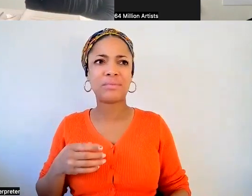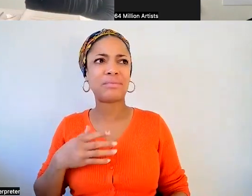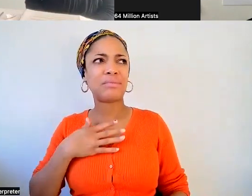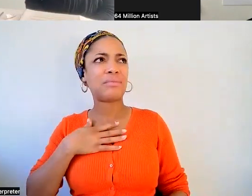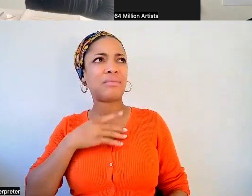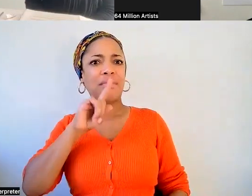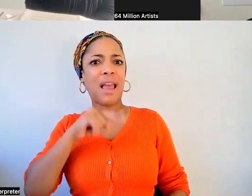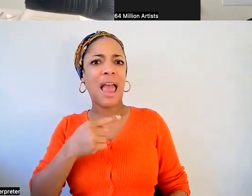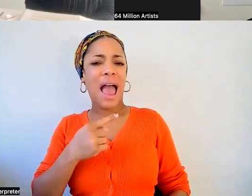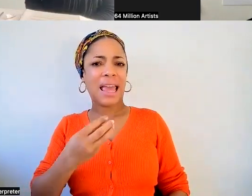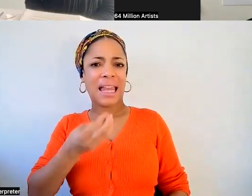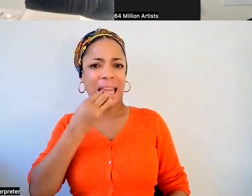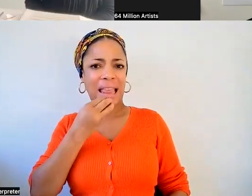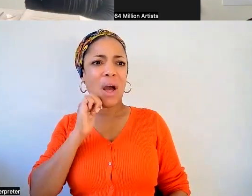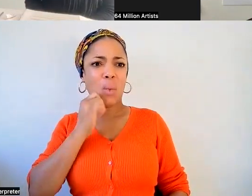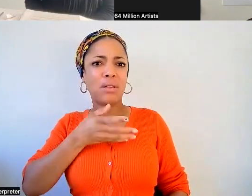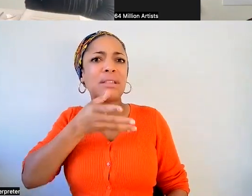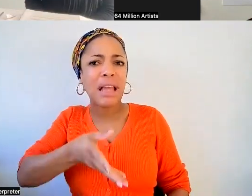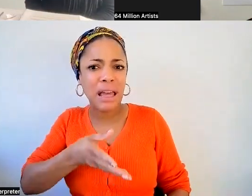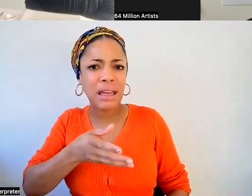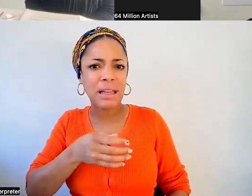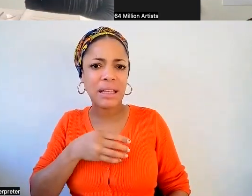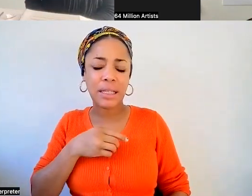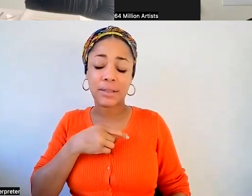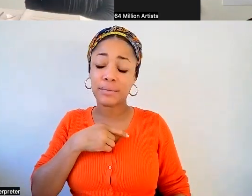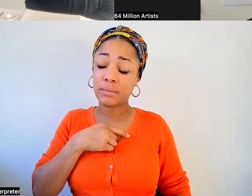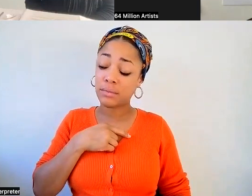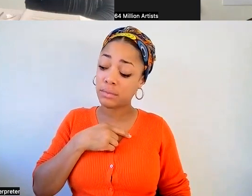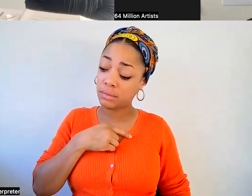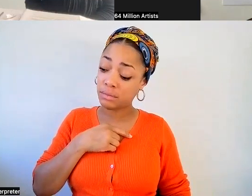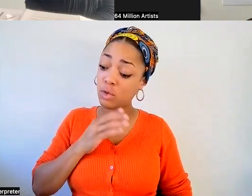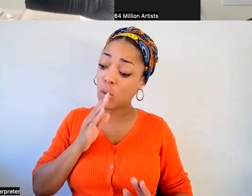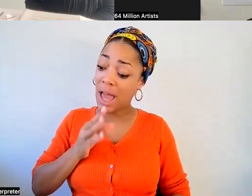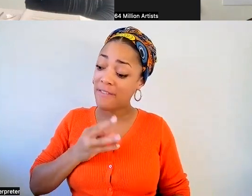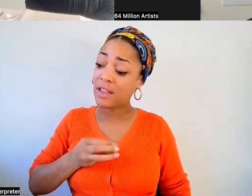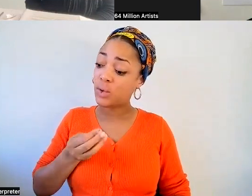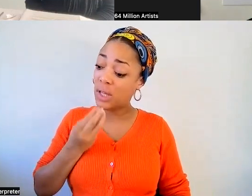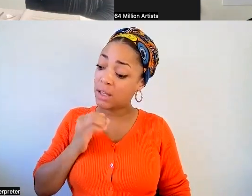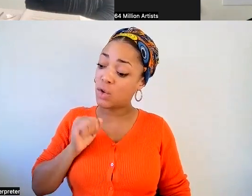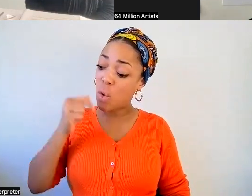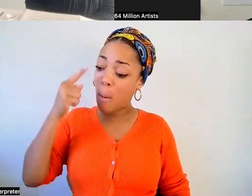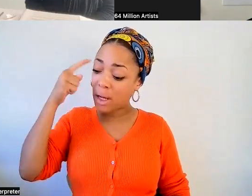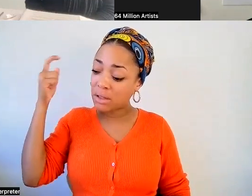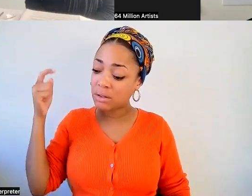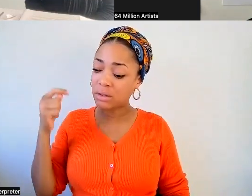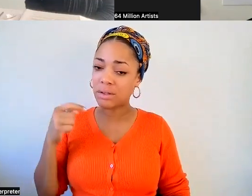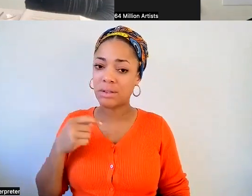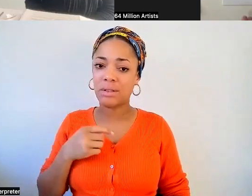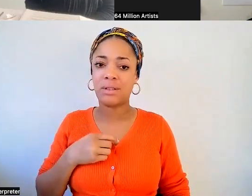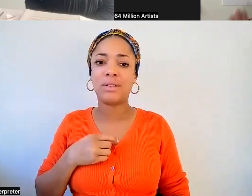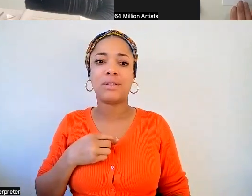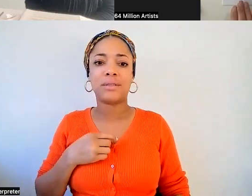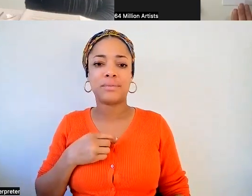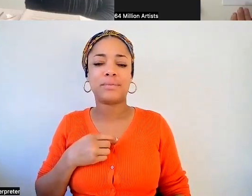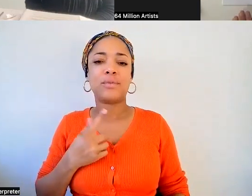I can't eat that. I'll be sick. And she said, no, you have to eat your mutton. See, I'm getting into a phrase now, eat